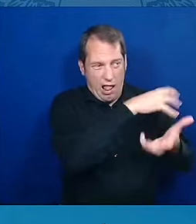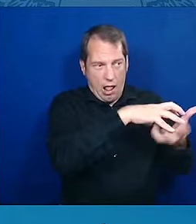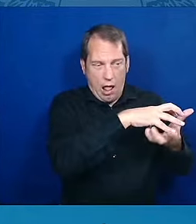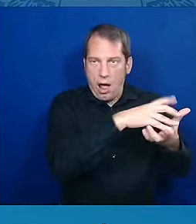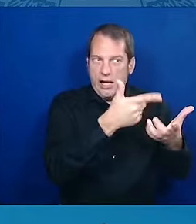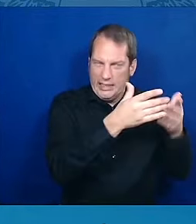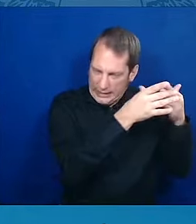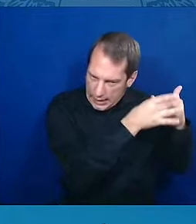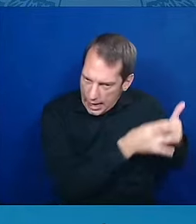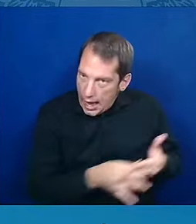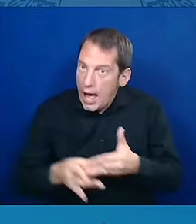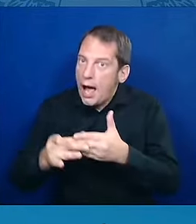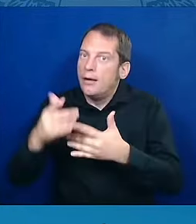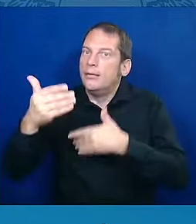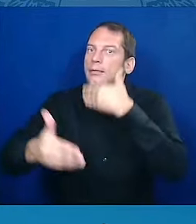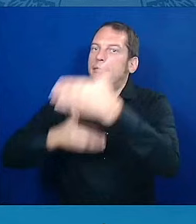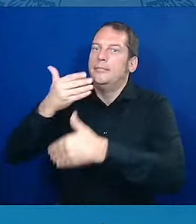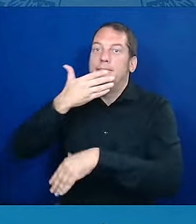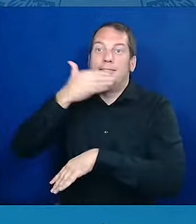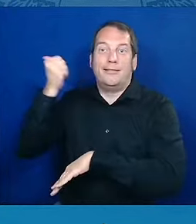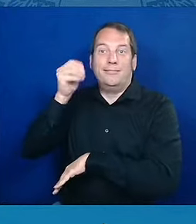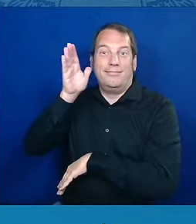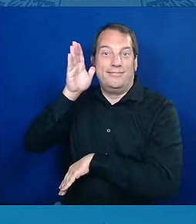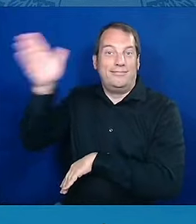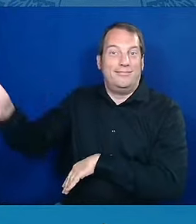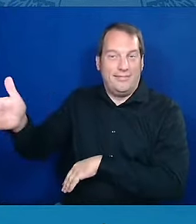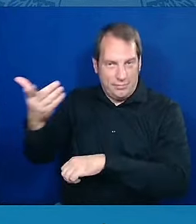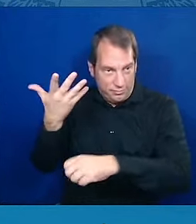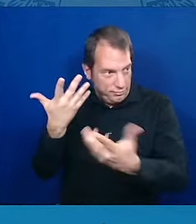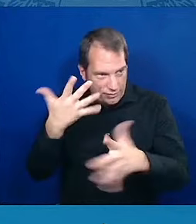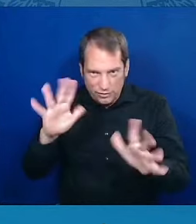strongest economic recovery in our lifetimes.